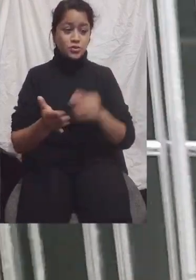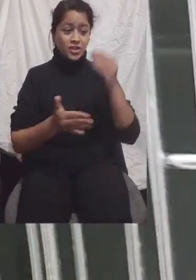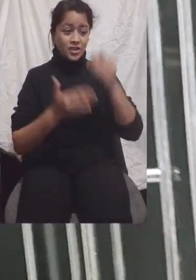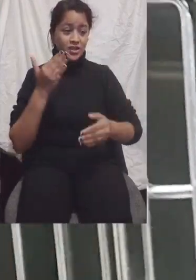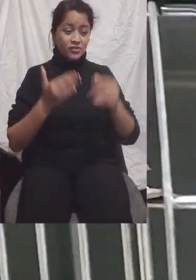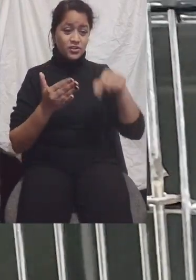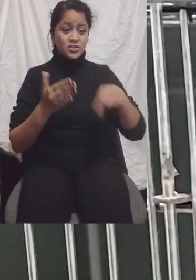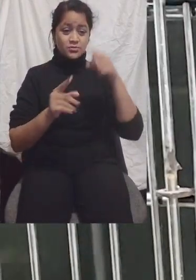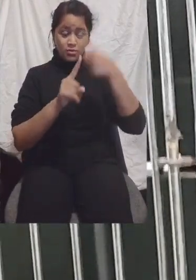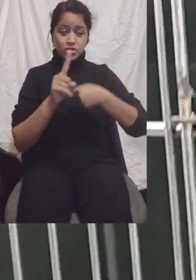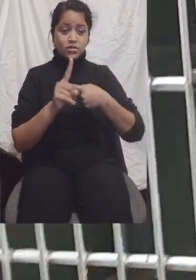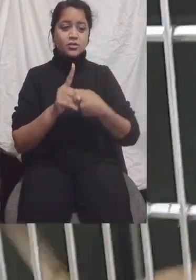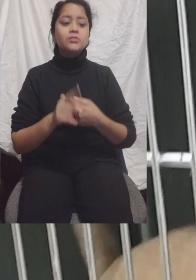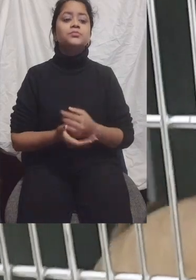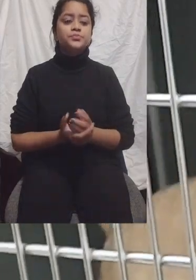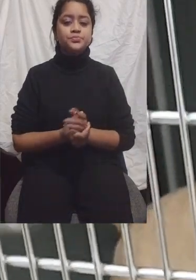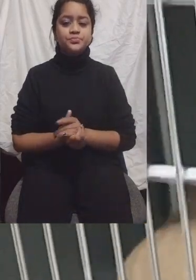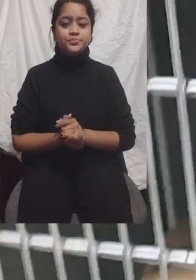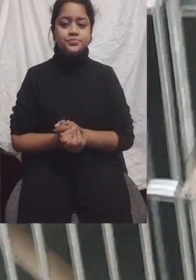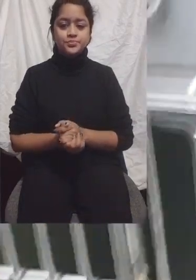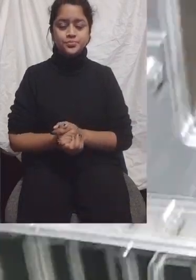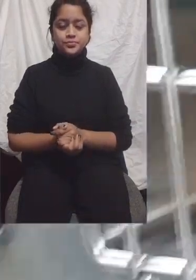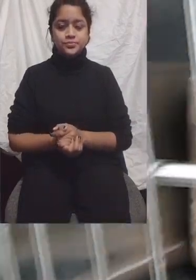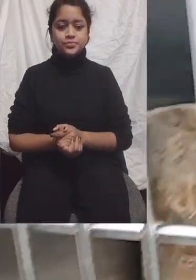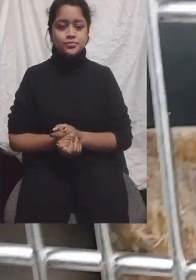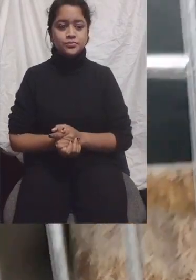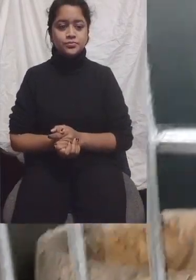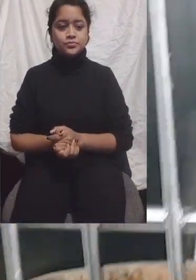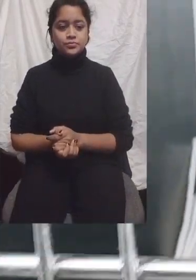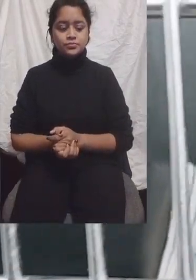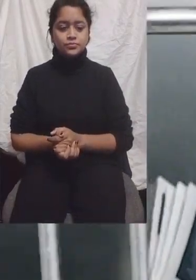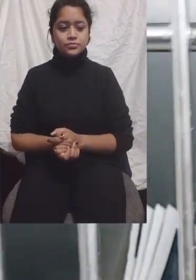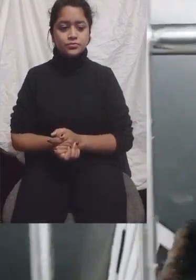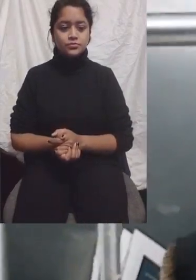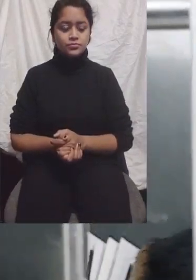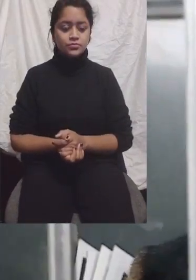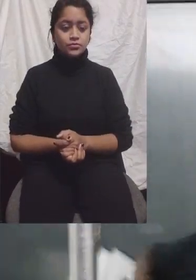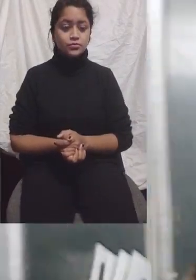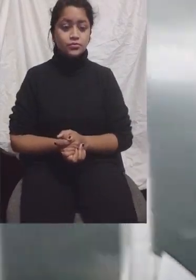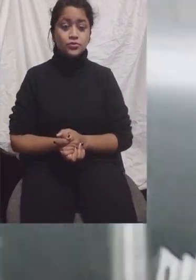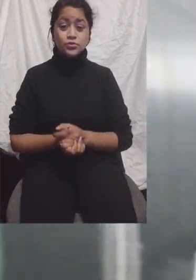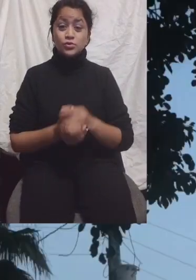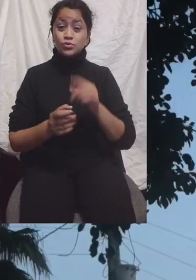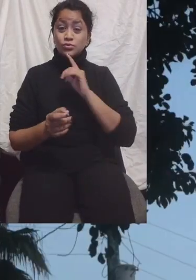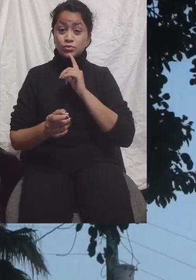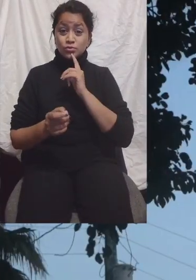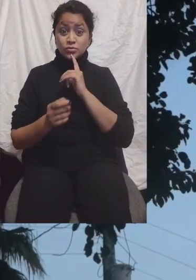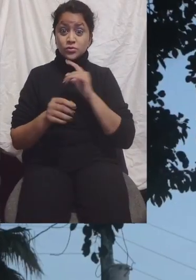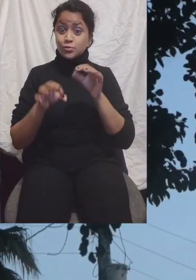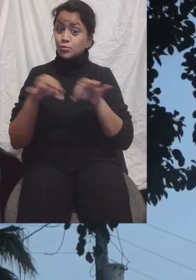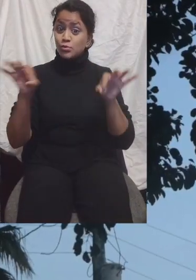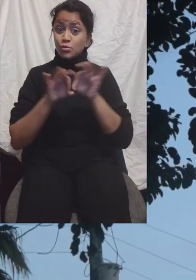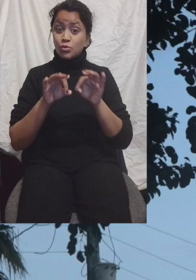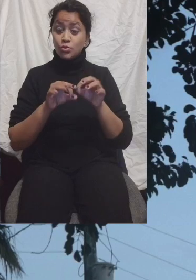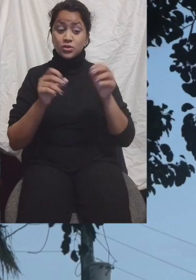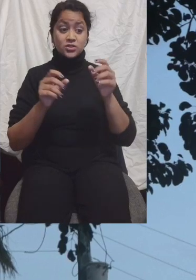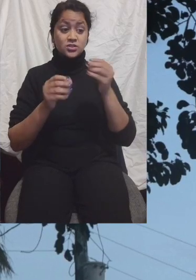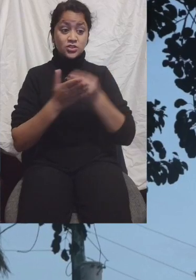at the end of this month, and so our program will start back up again with gusto. We rely very heavily